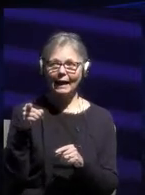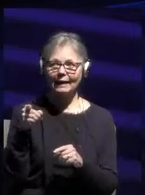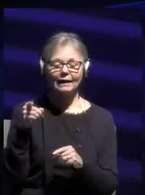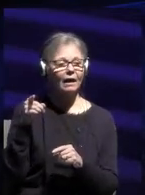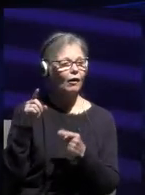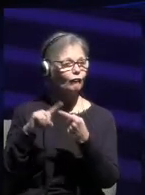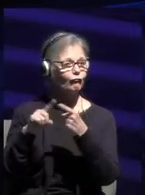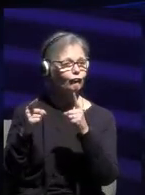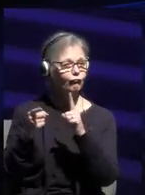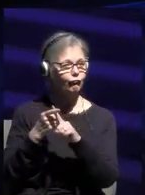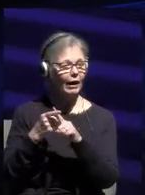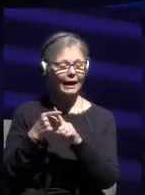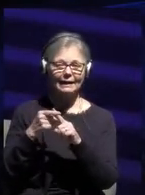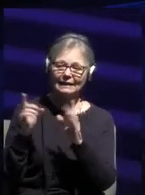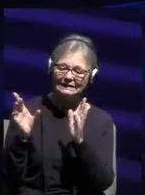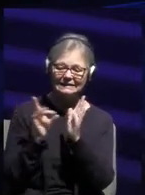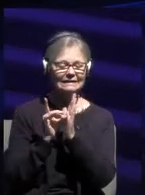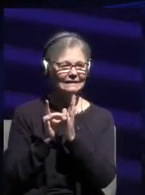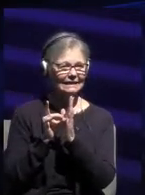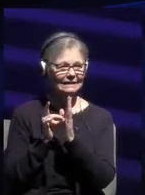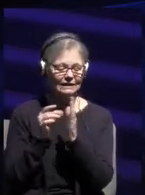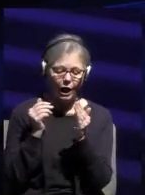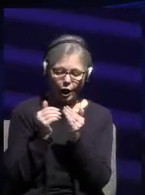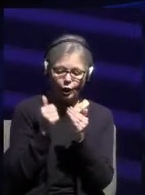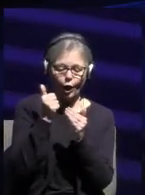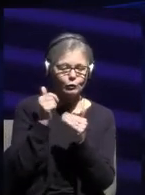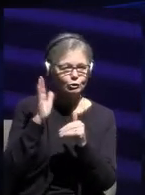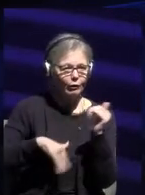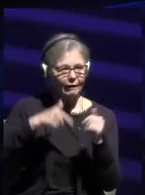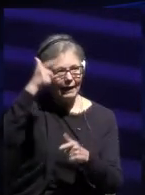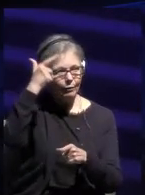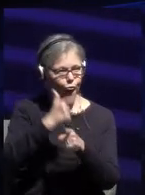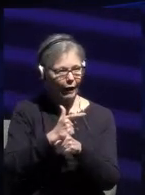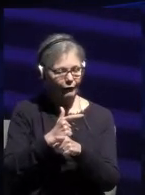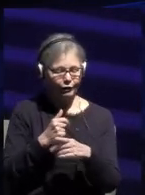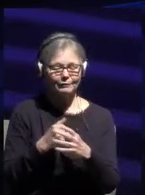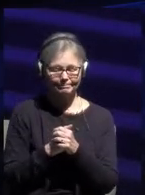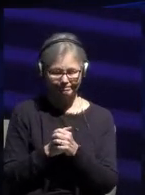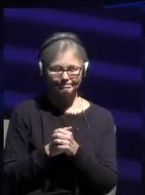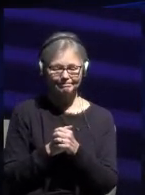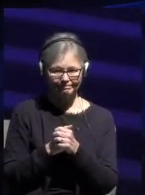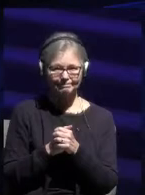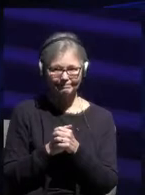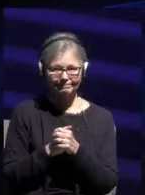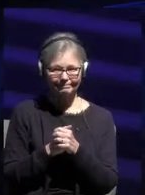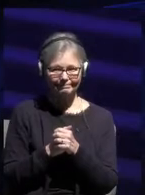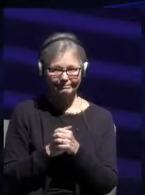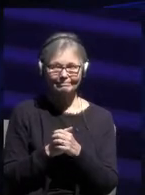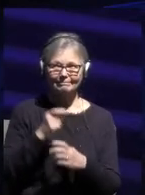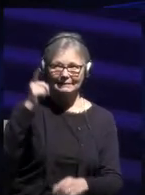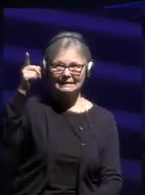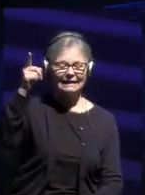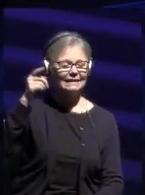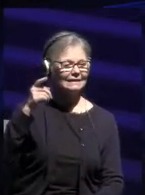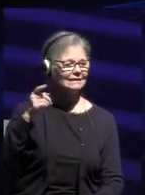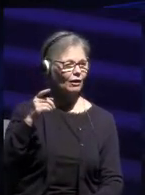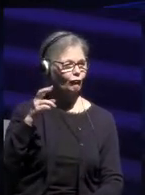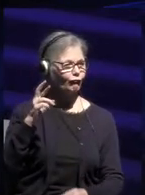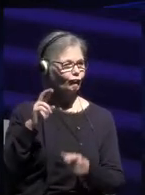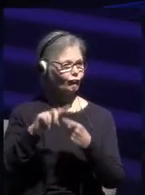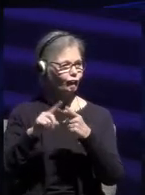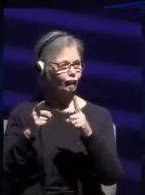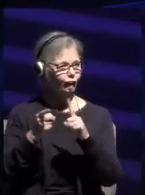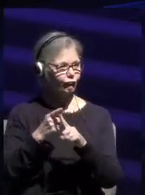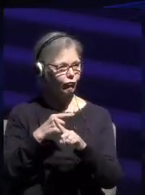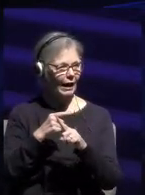friend that sticketh closer than a brother. I want you to know that there is a friend. Turn to